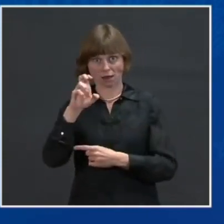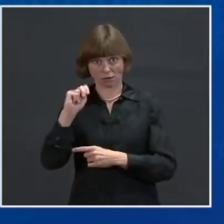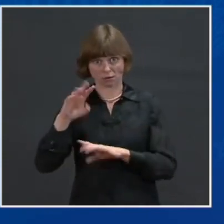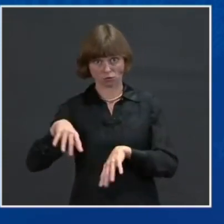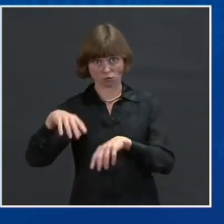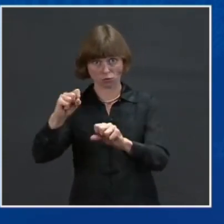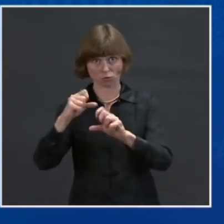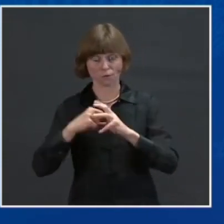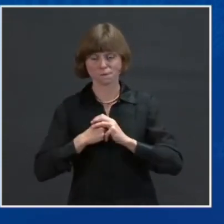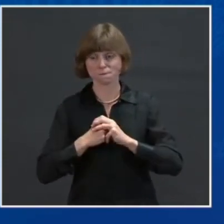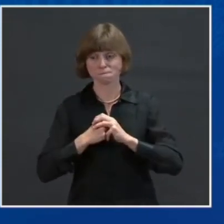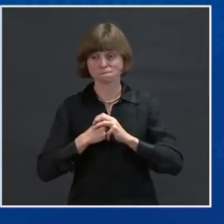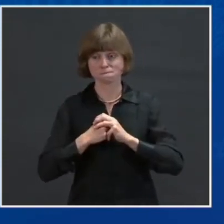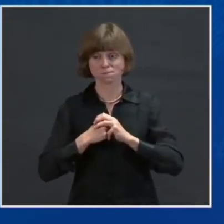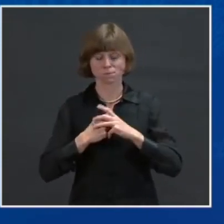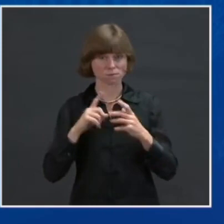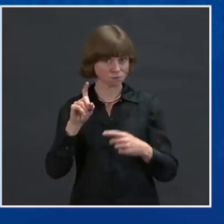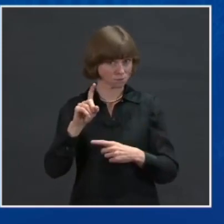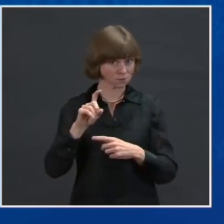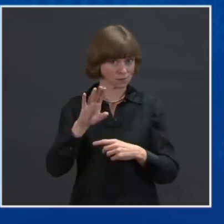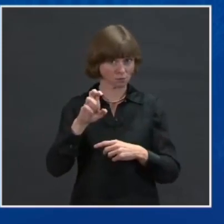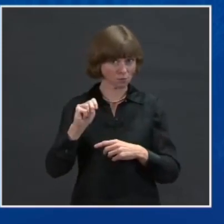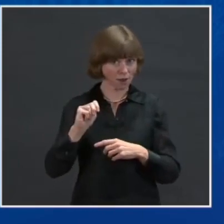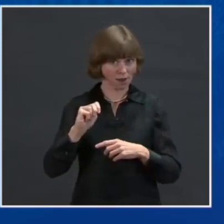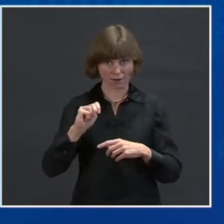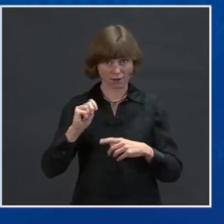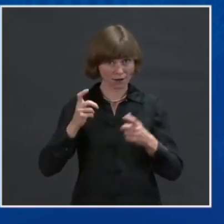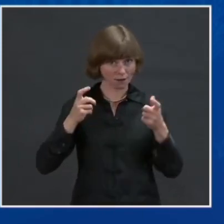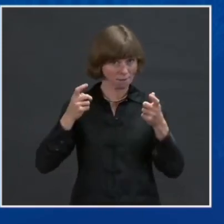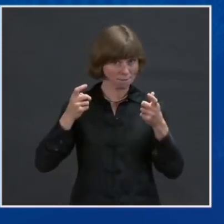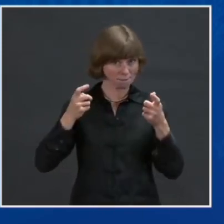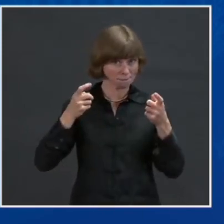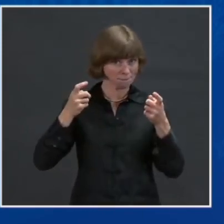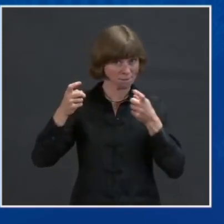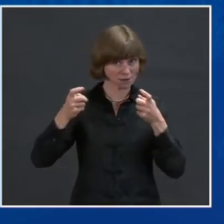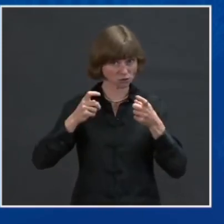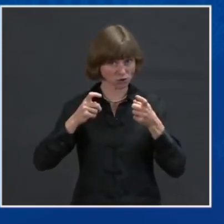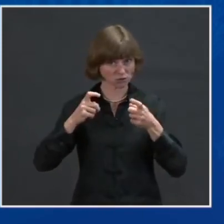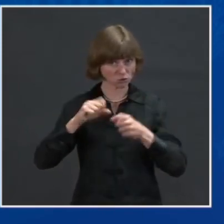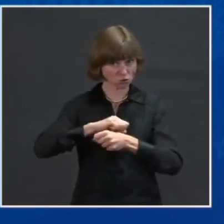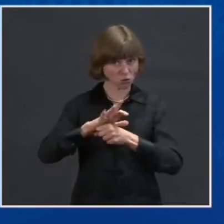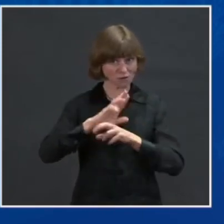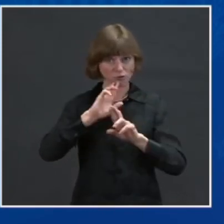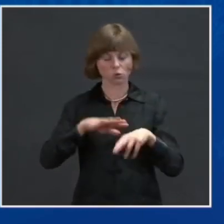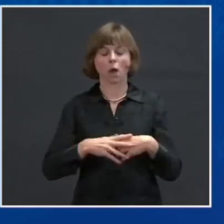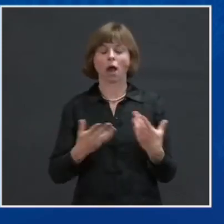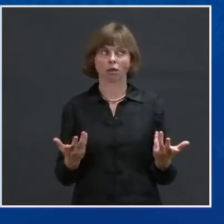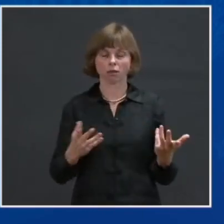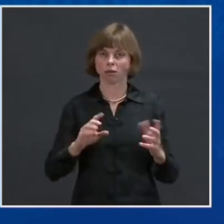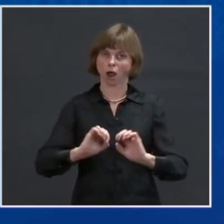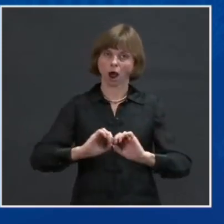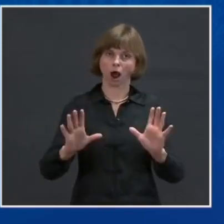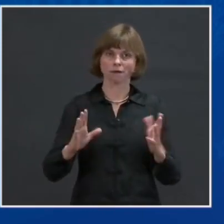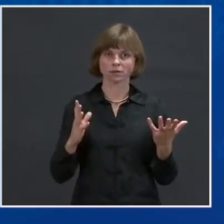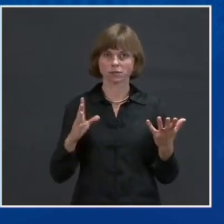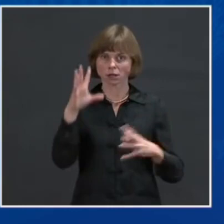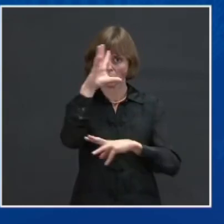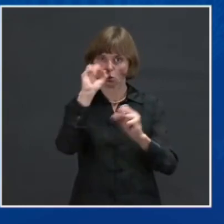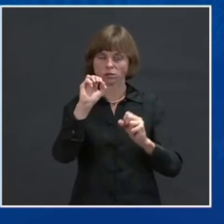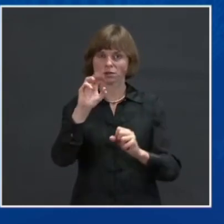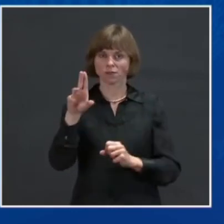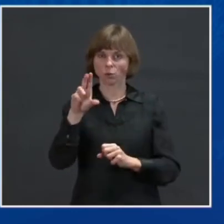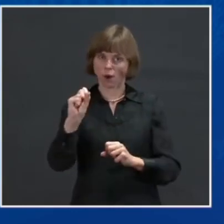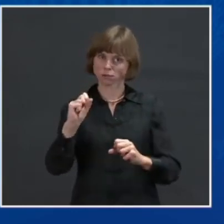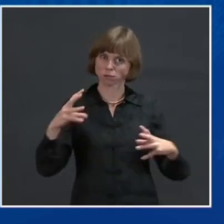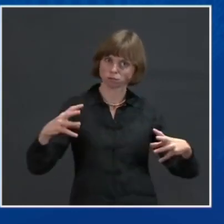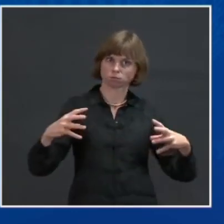own the coronavirus response? Well, certainly the president of the United States owns the response to the